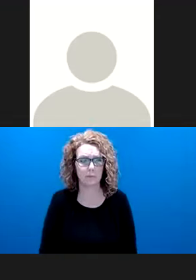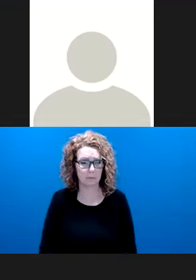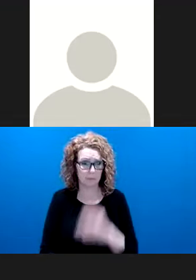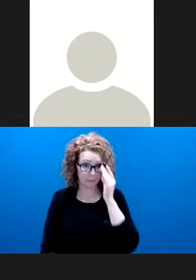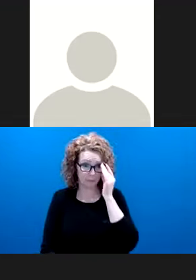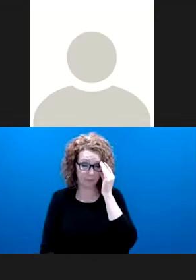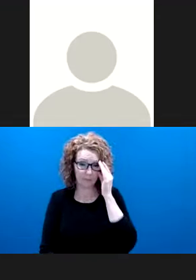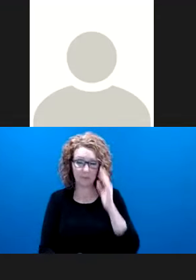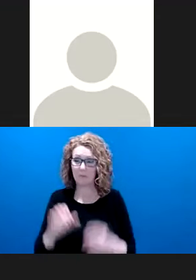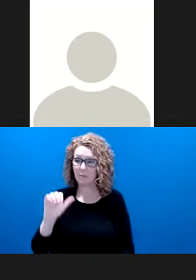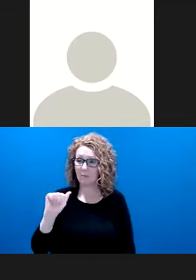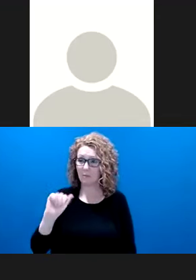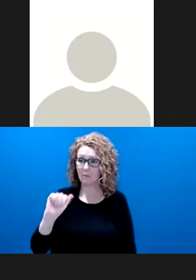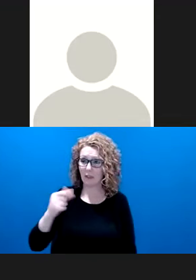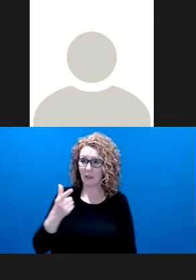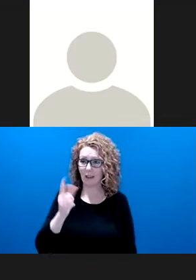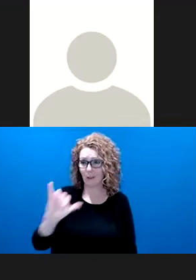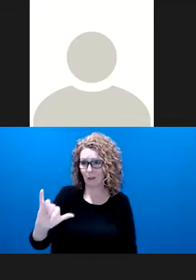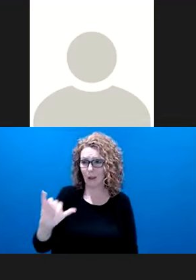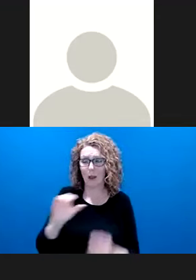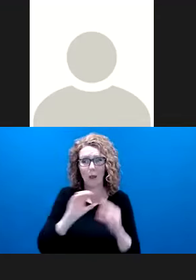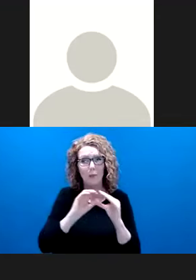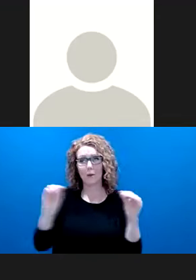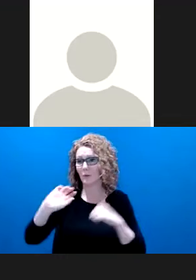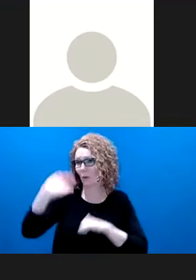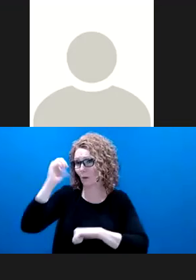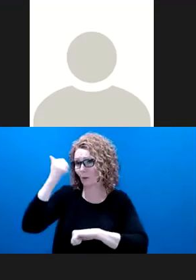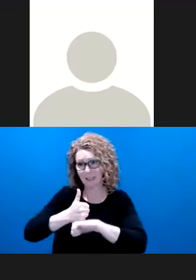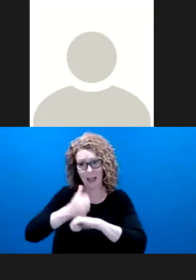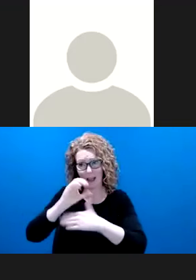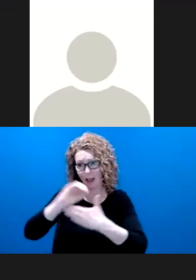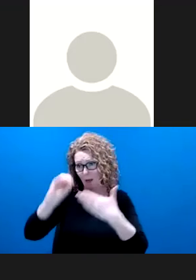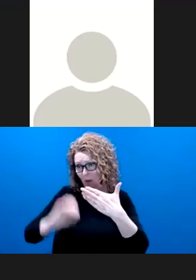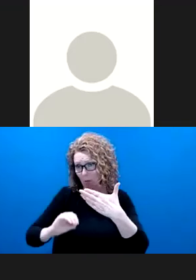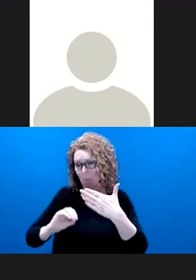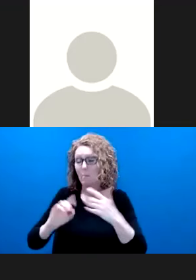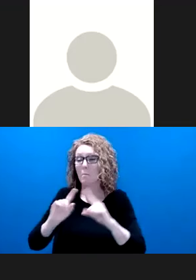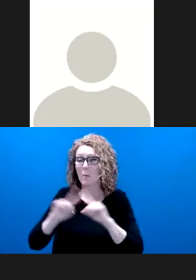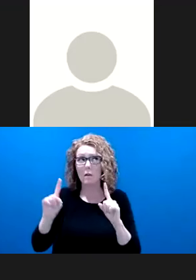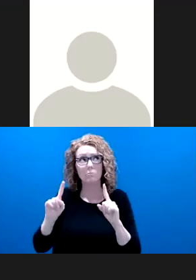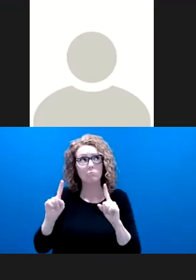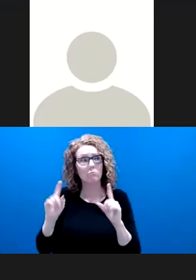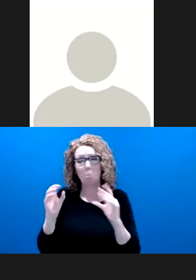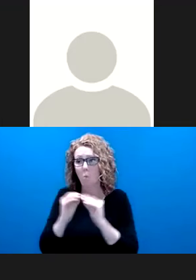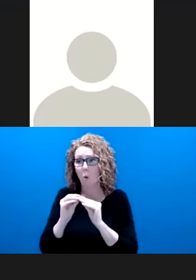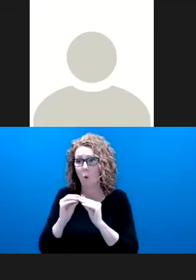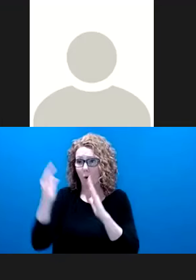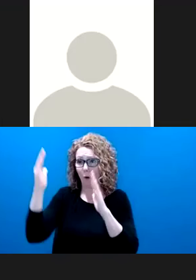income. There was almost like a hope, right? So with me understanding more about